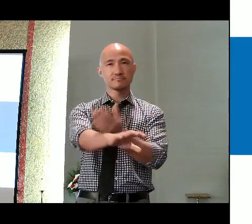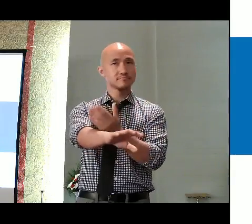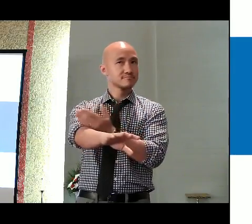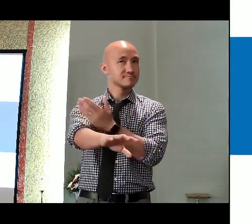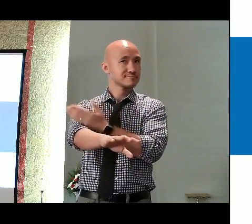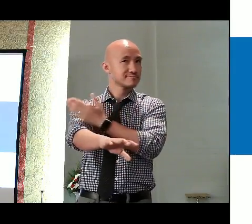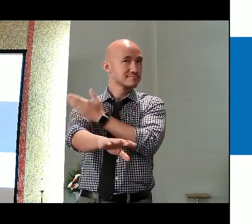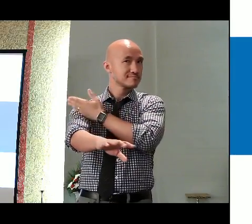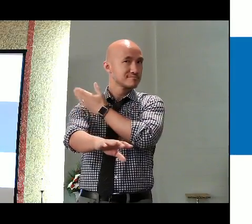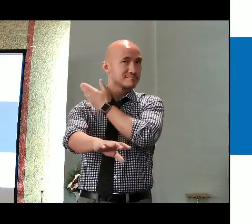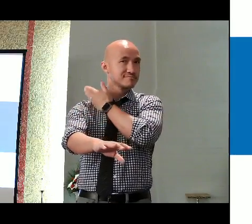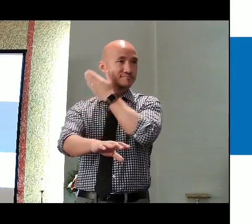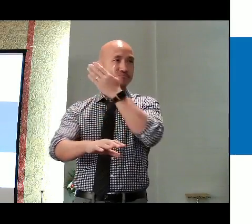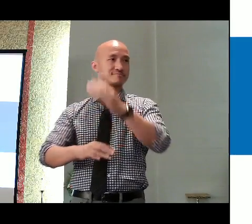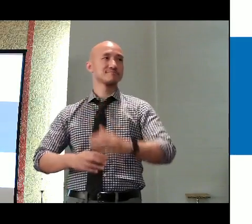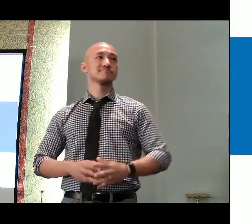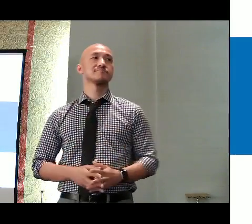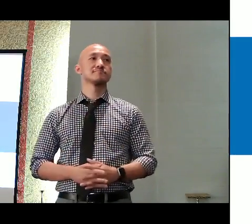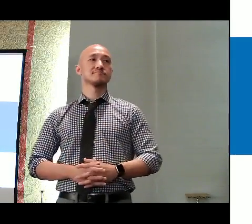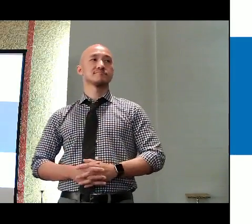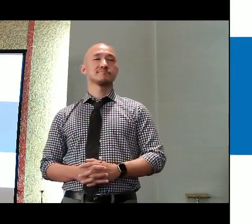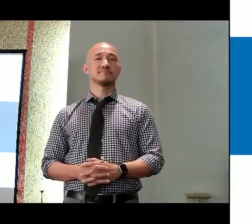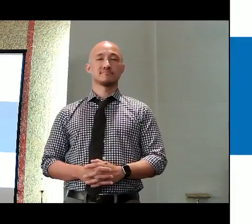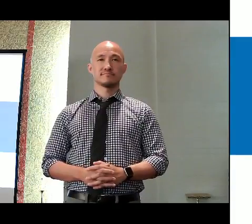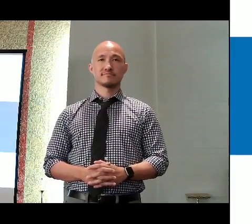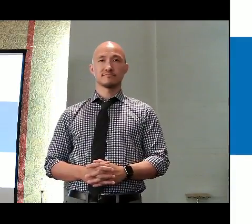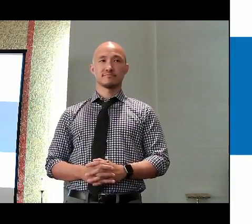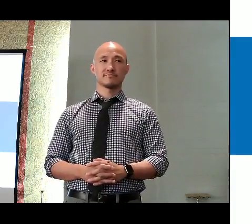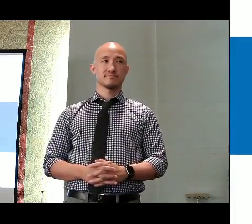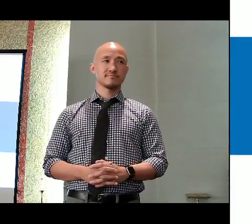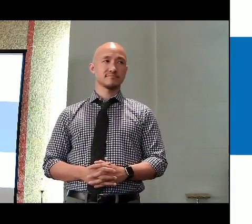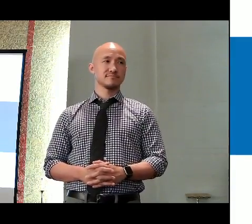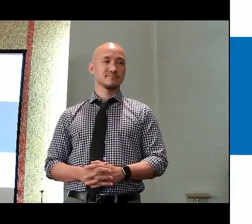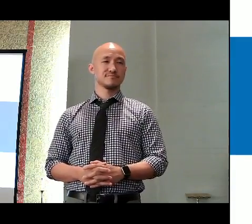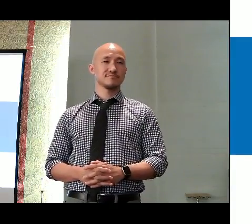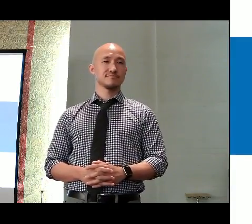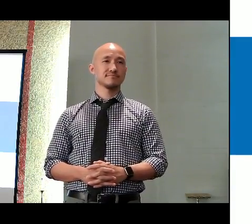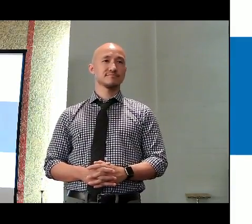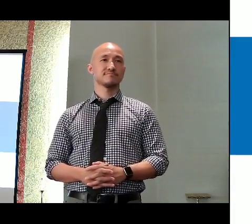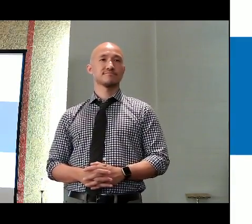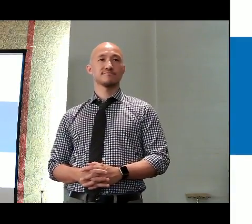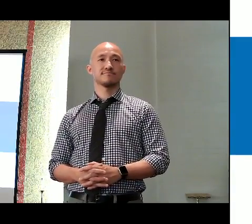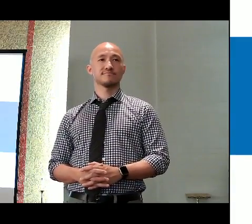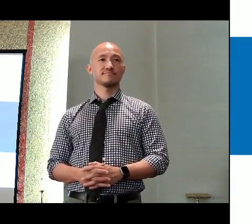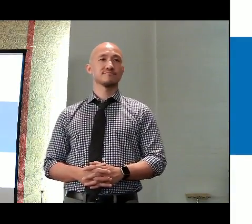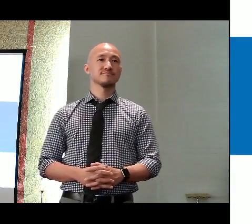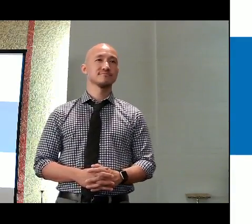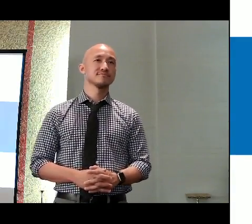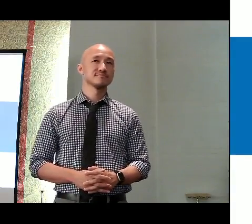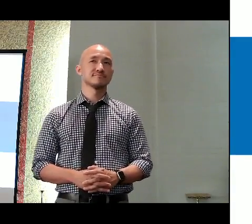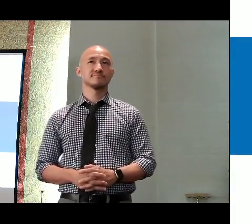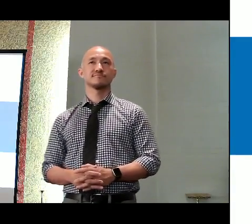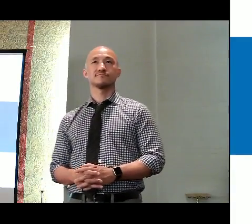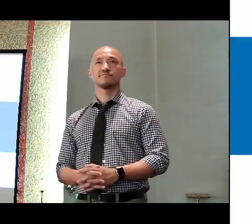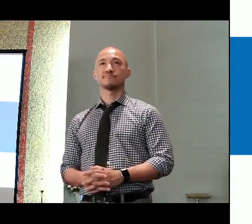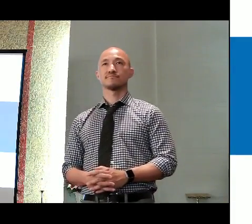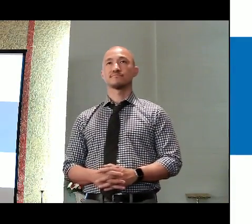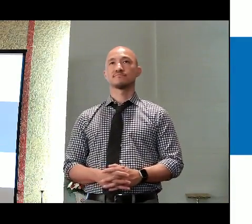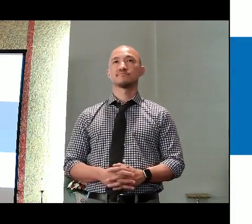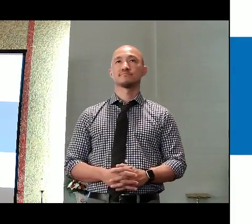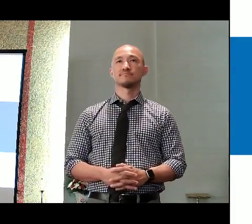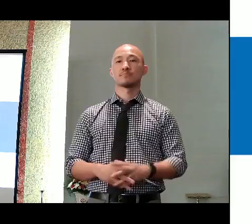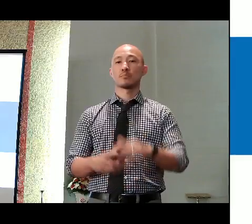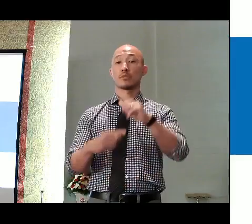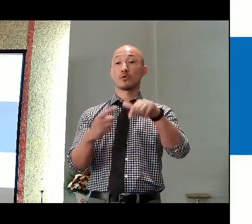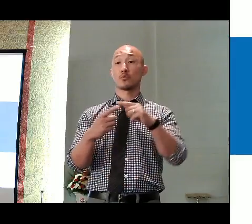He actually comes and makes an appearing? You can, and we must, through the Word of God. As we look into the